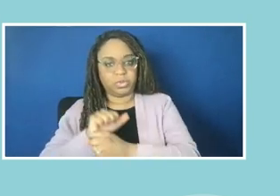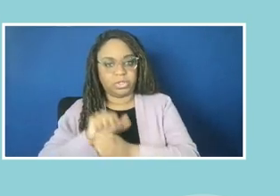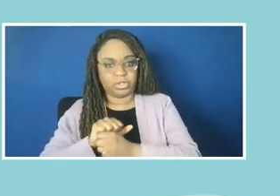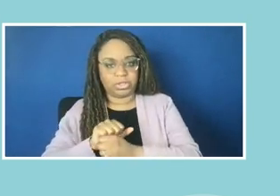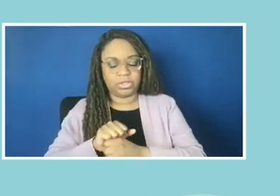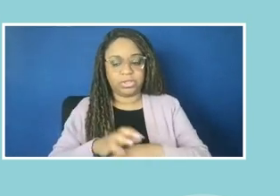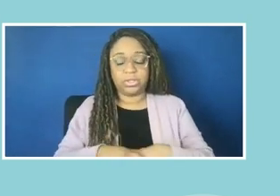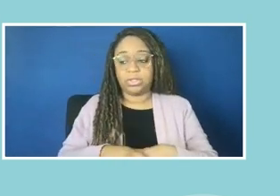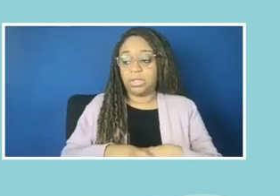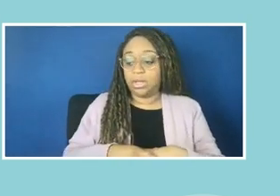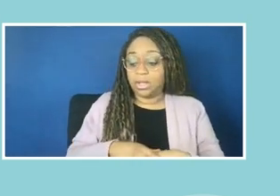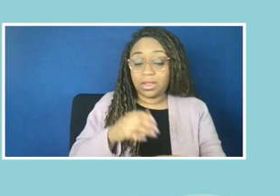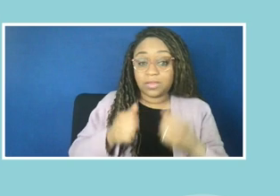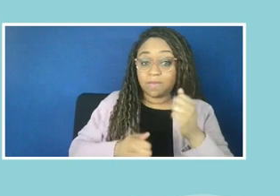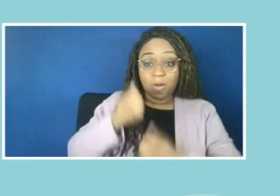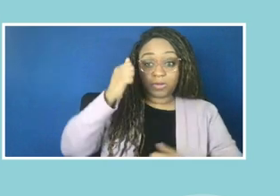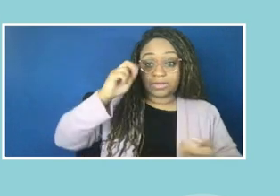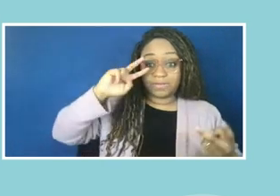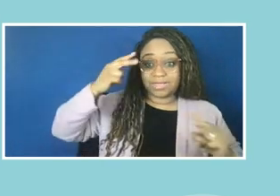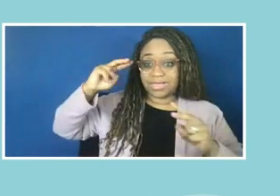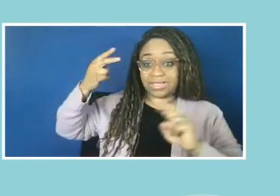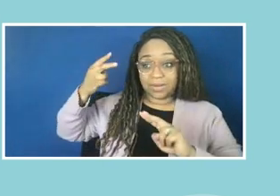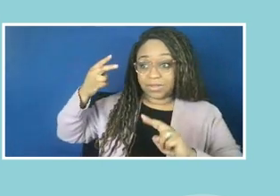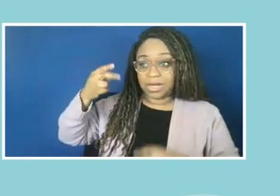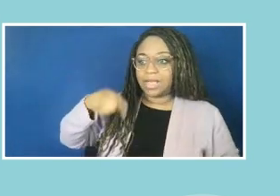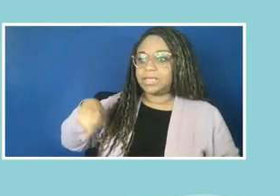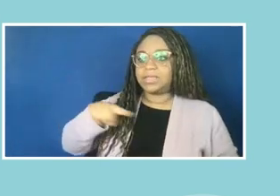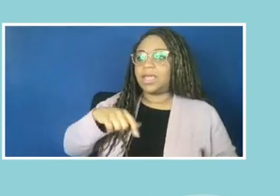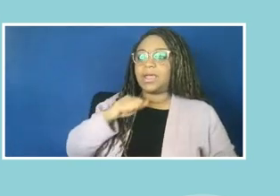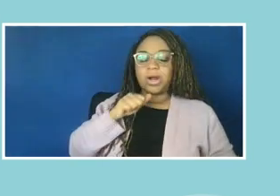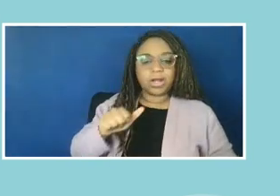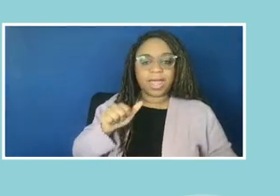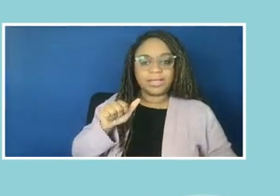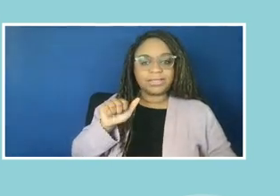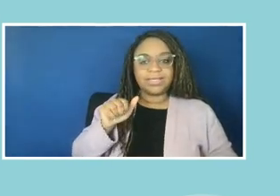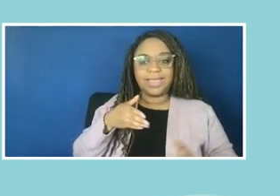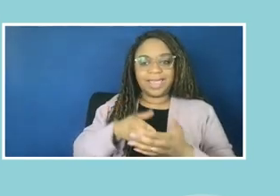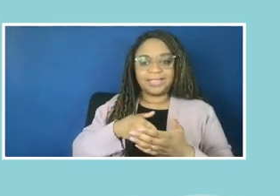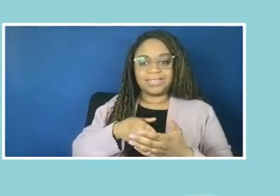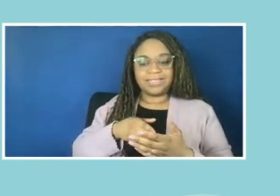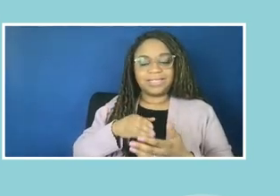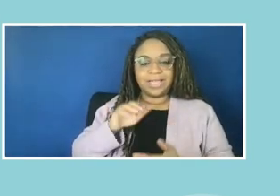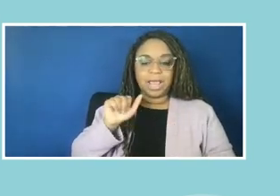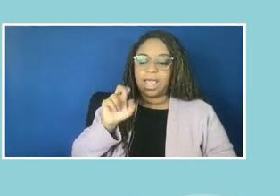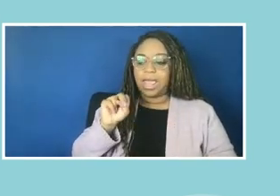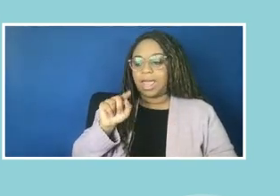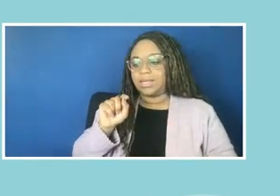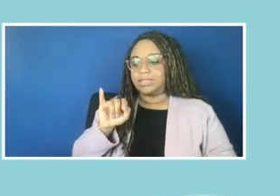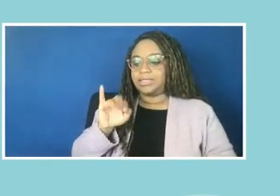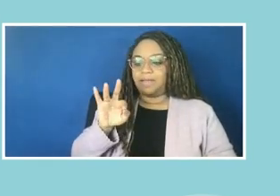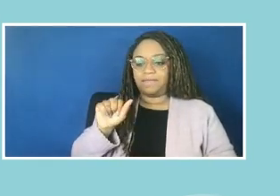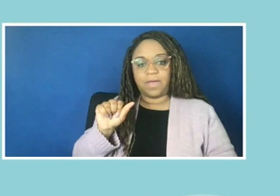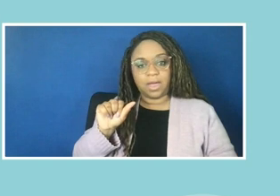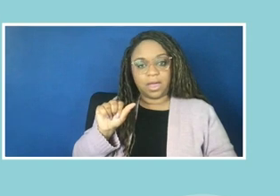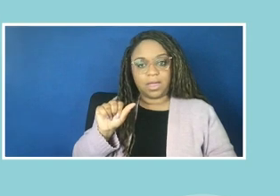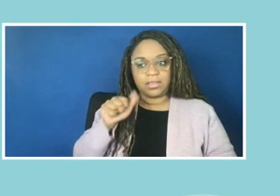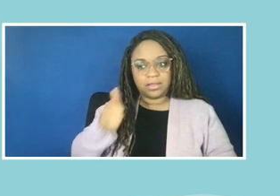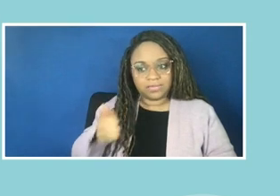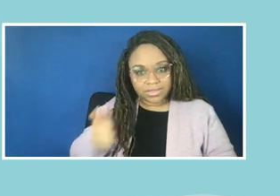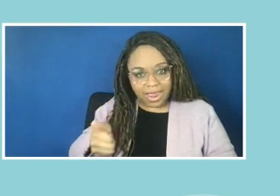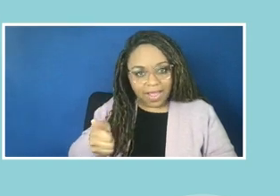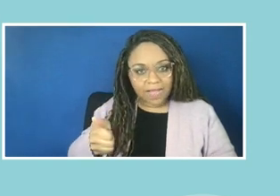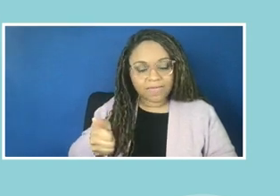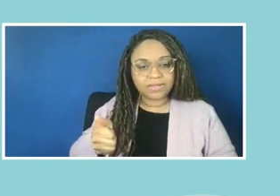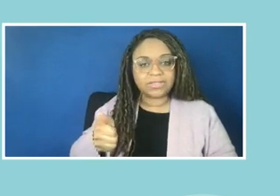That's first and foremost. When they say, listen, they want to try to criminalize Antifa, they want to try to criminalize Black Lives Matter. My response